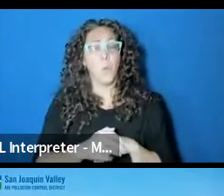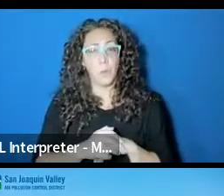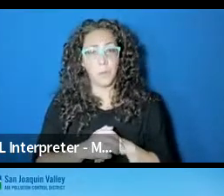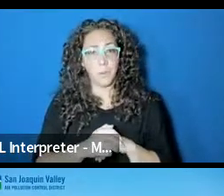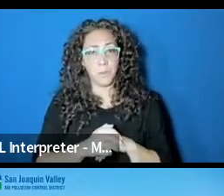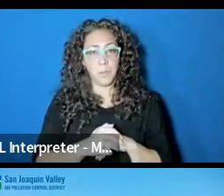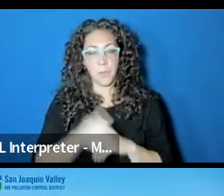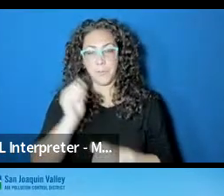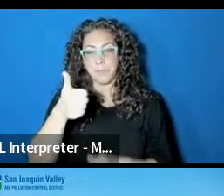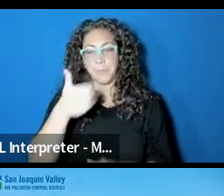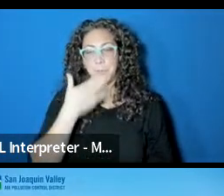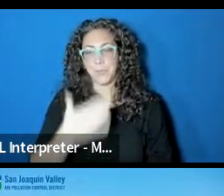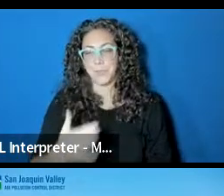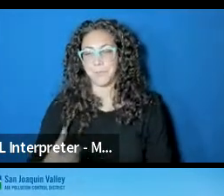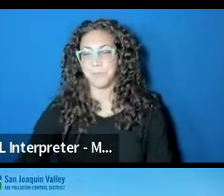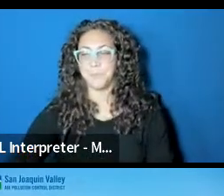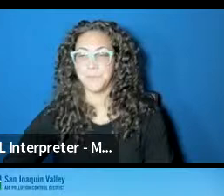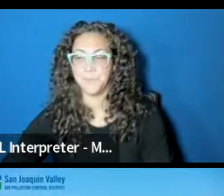Awesome.